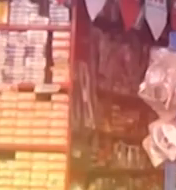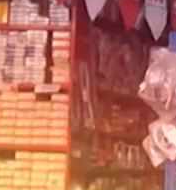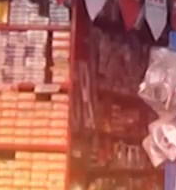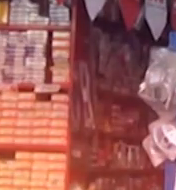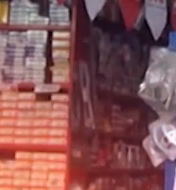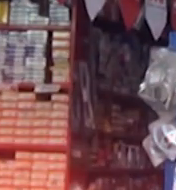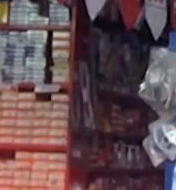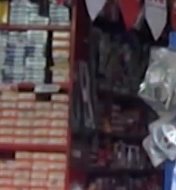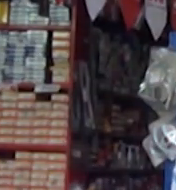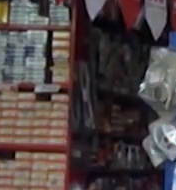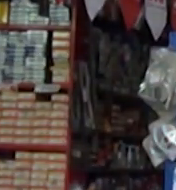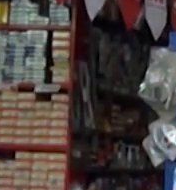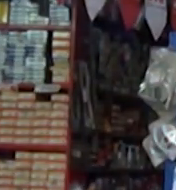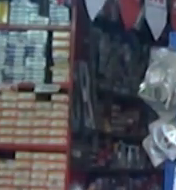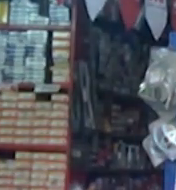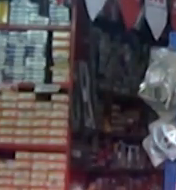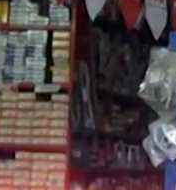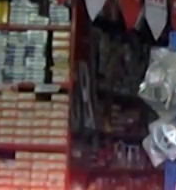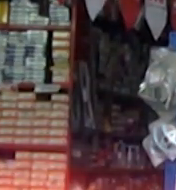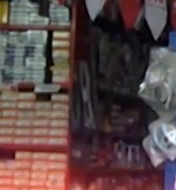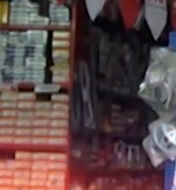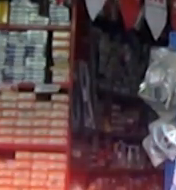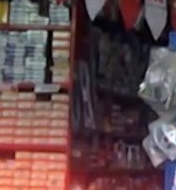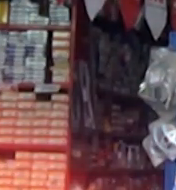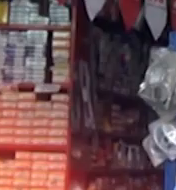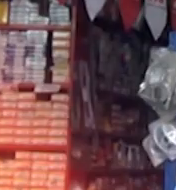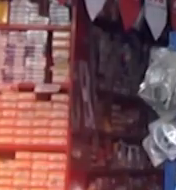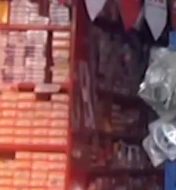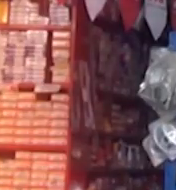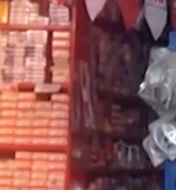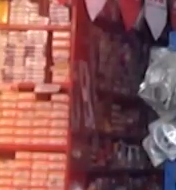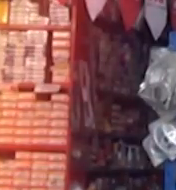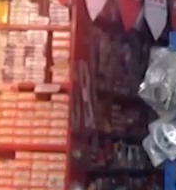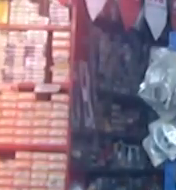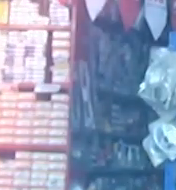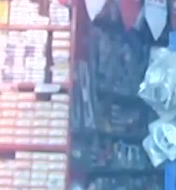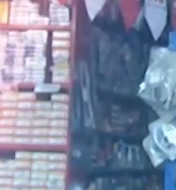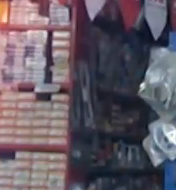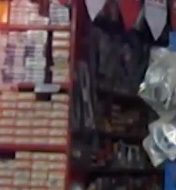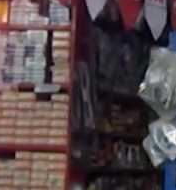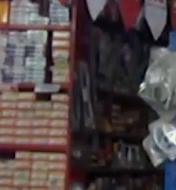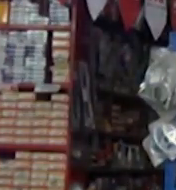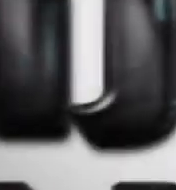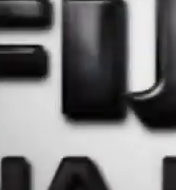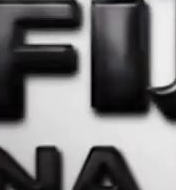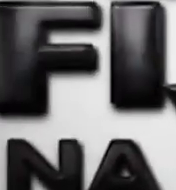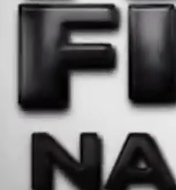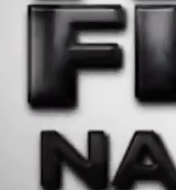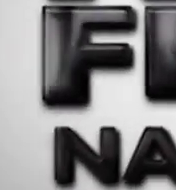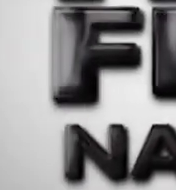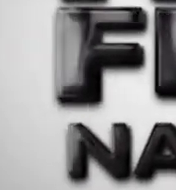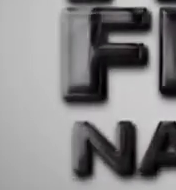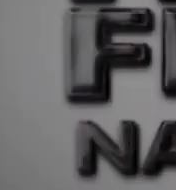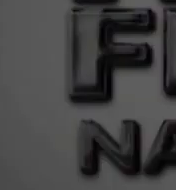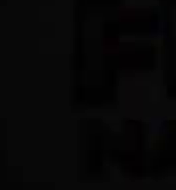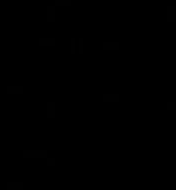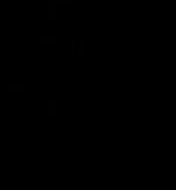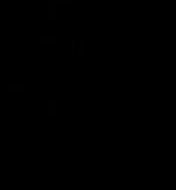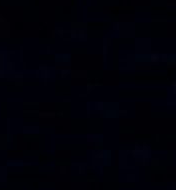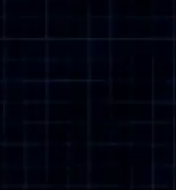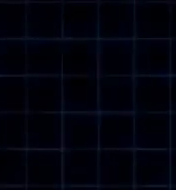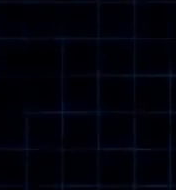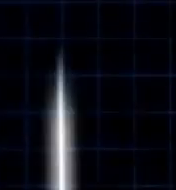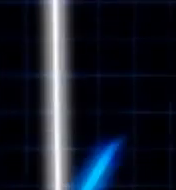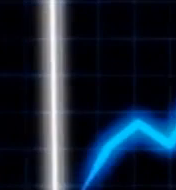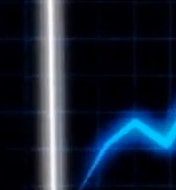Pula natang ko aproslan ngarse, go erkraki. Do televizyon na varong na Radio Fiji 1 nandomo ibiti. Radio Fiji 1 nandomo